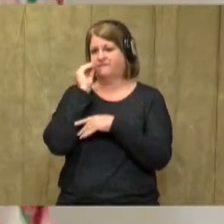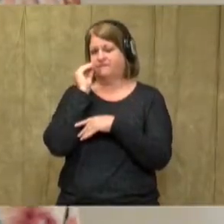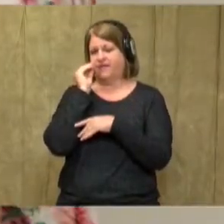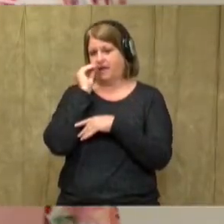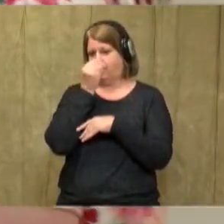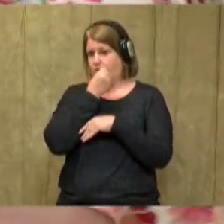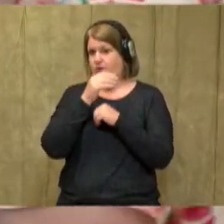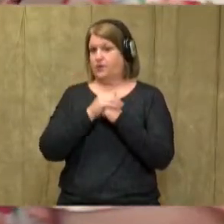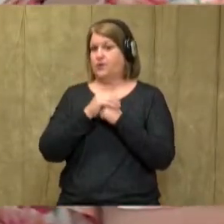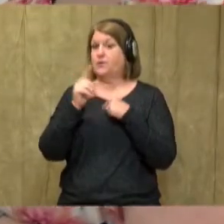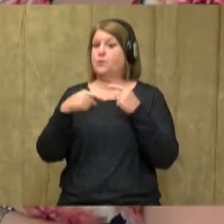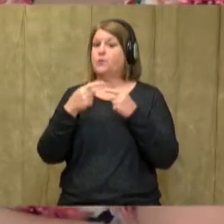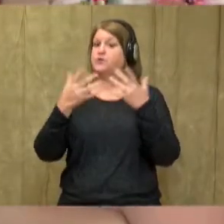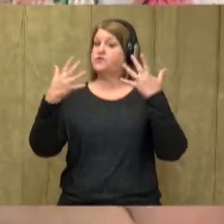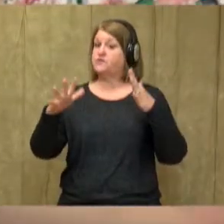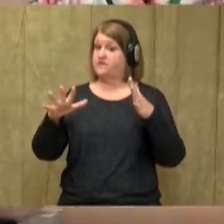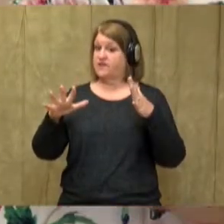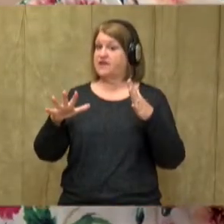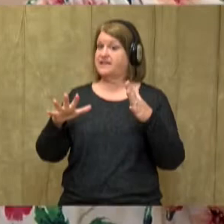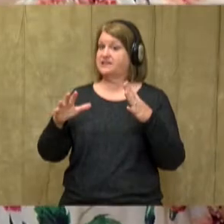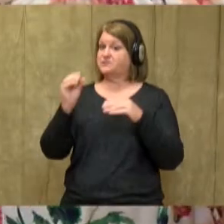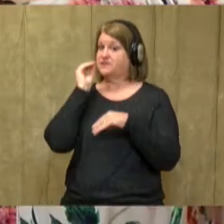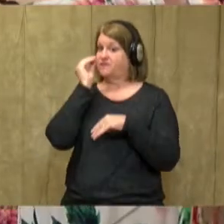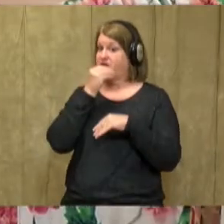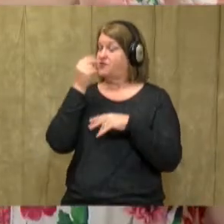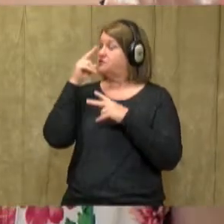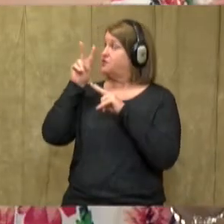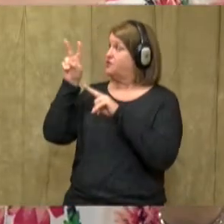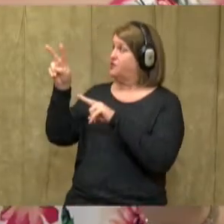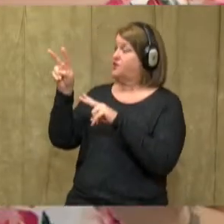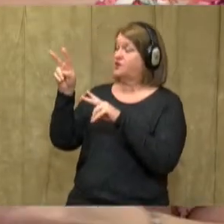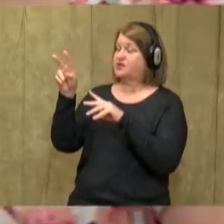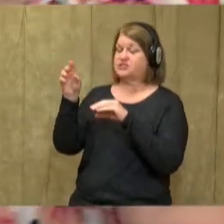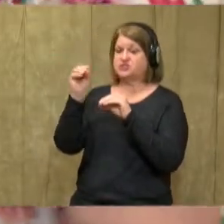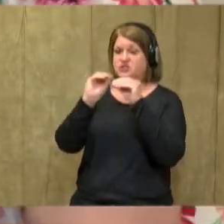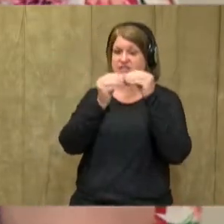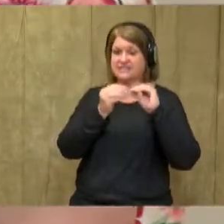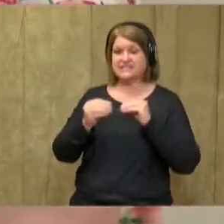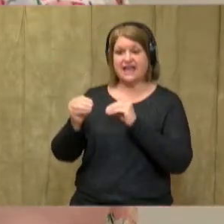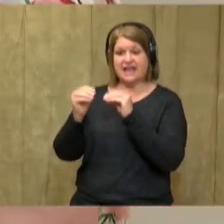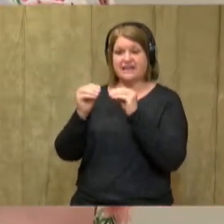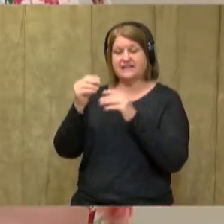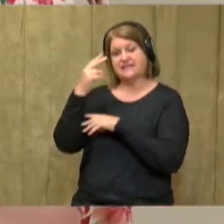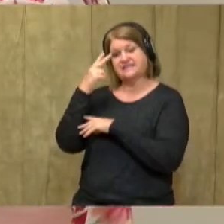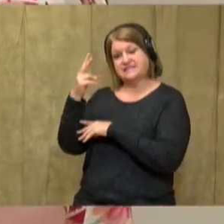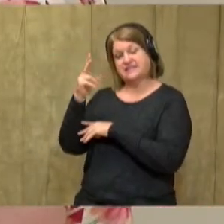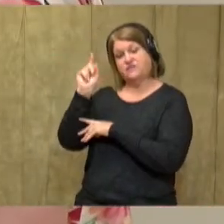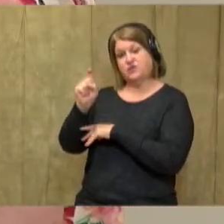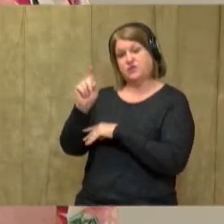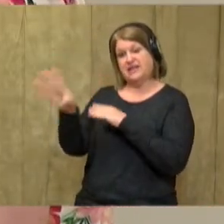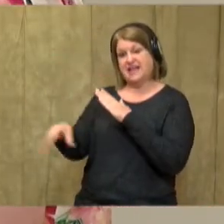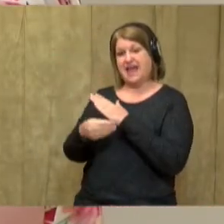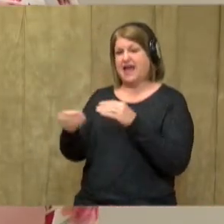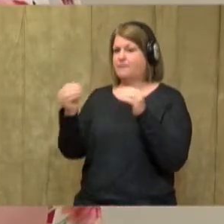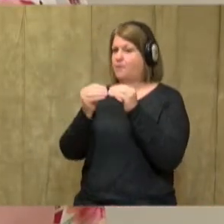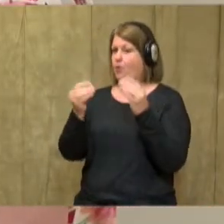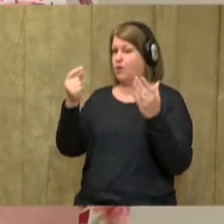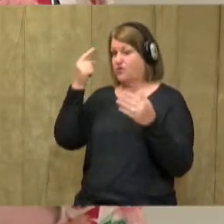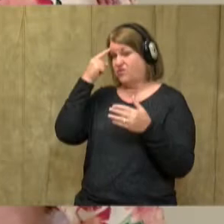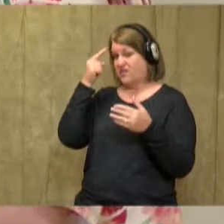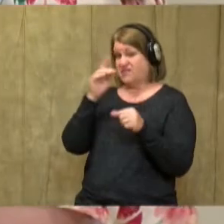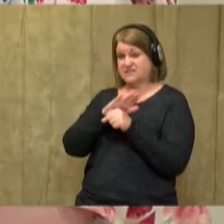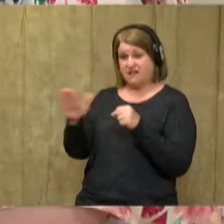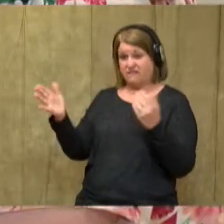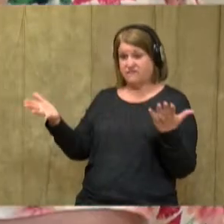All right, when you're finished adding your flowers, look at your design and see if you need to add any more. Is there any more flowers I need to add, or is this